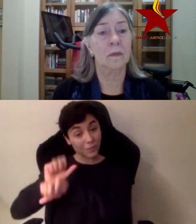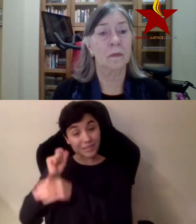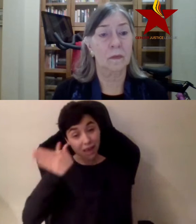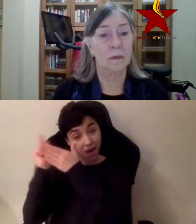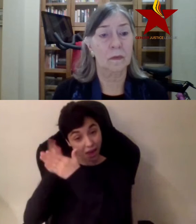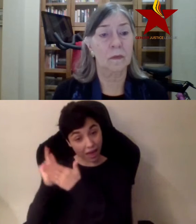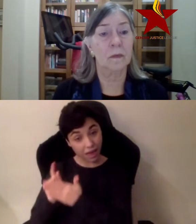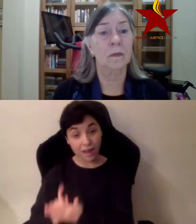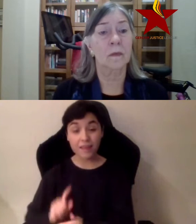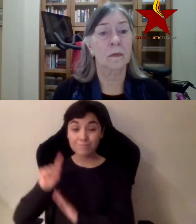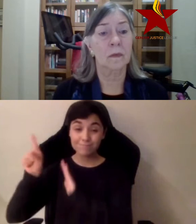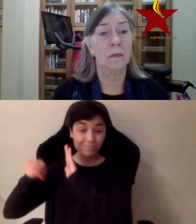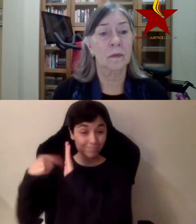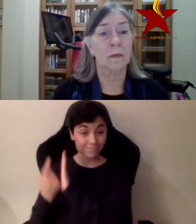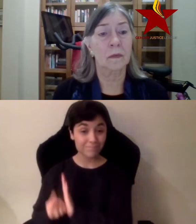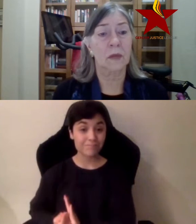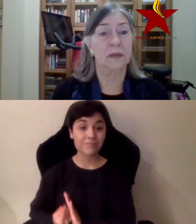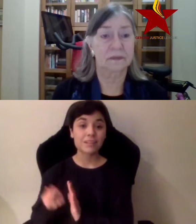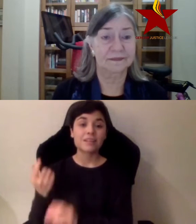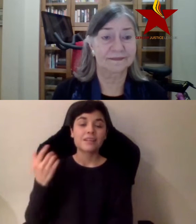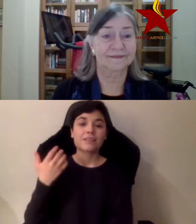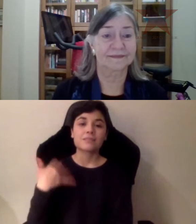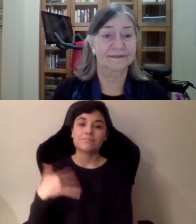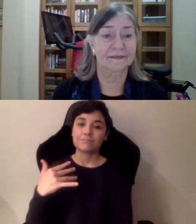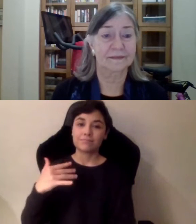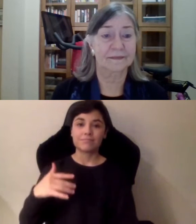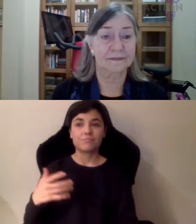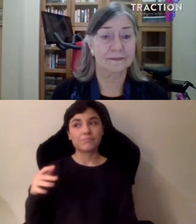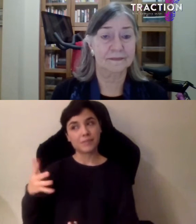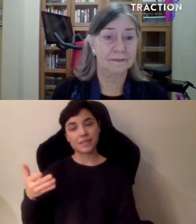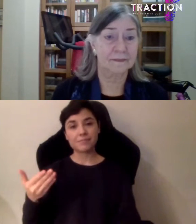boon, unfortunately, for the therapy community.